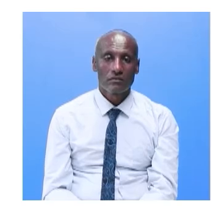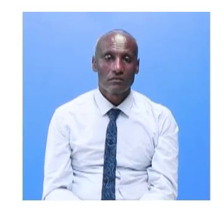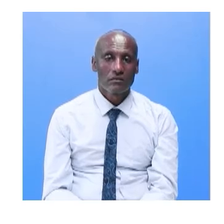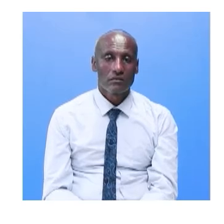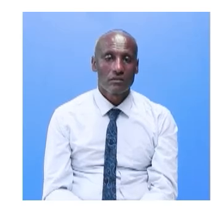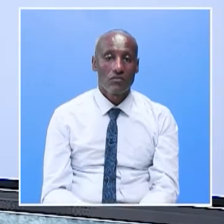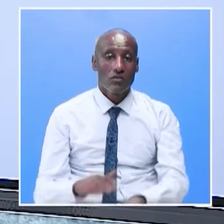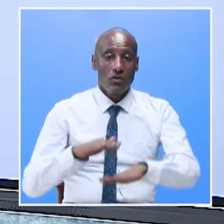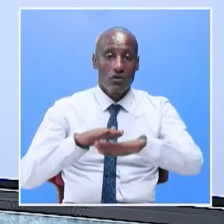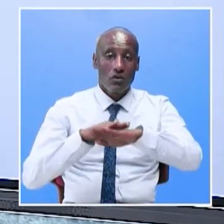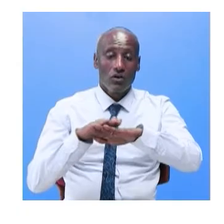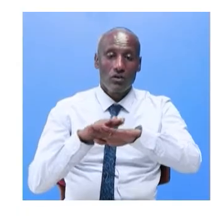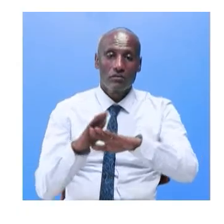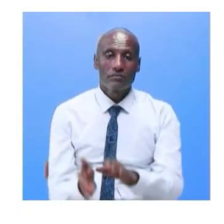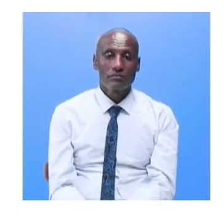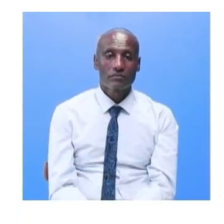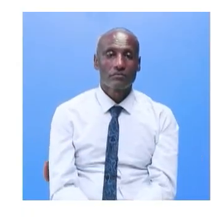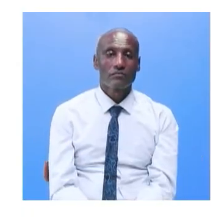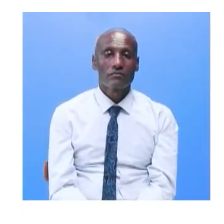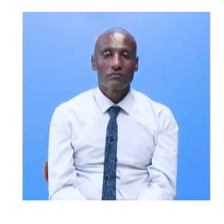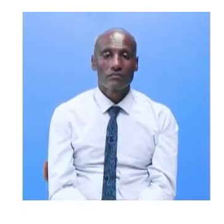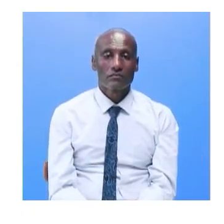for on in here